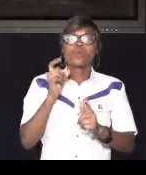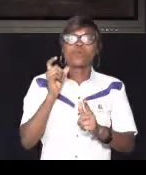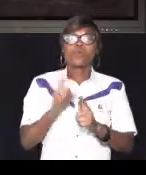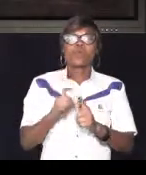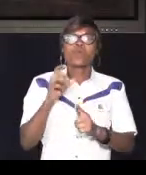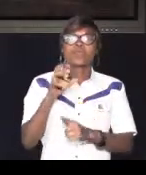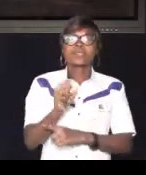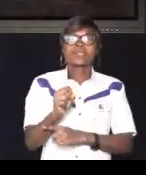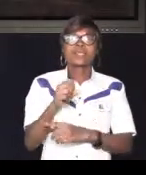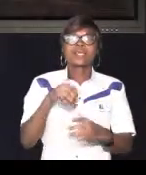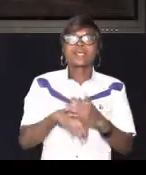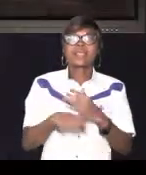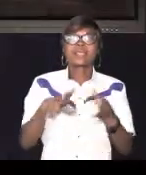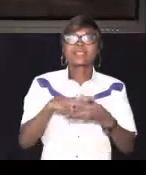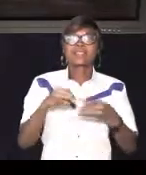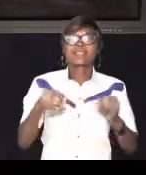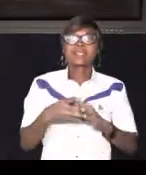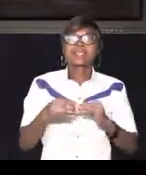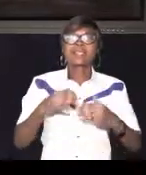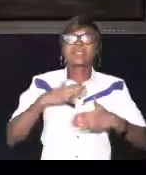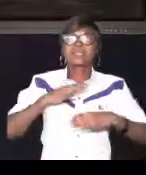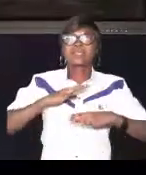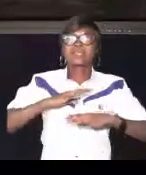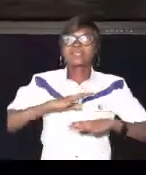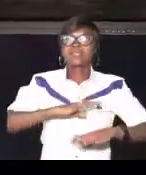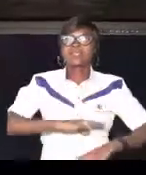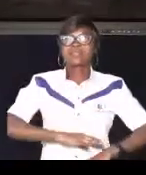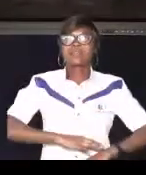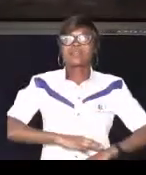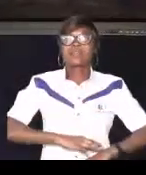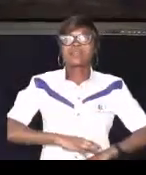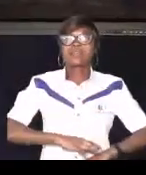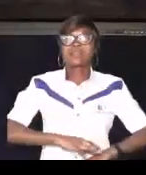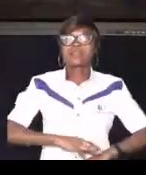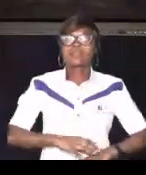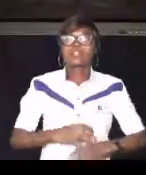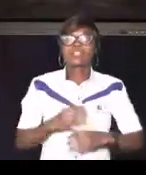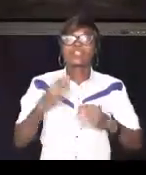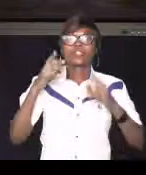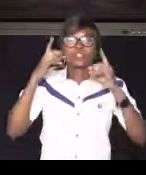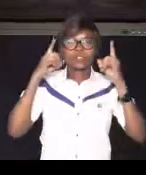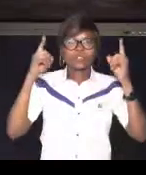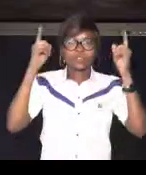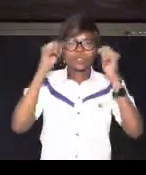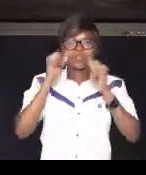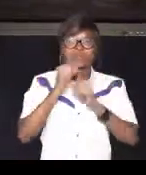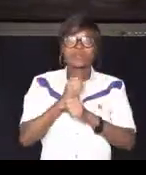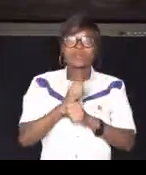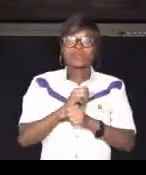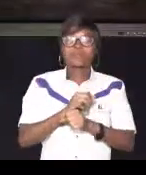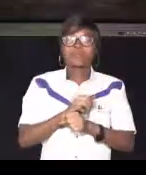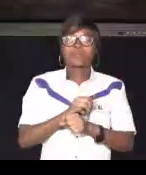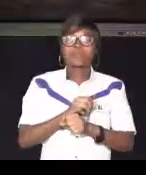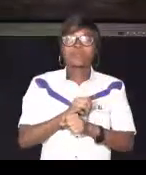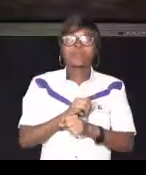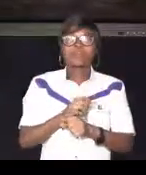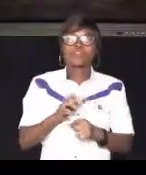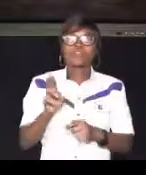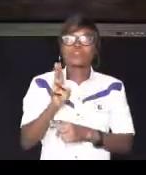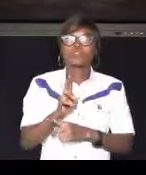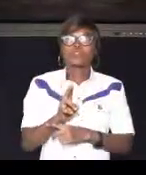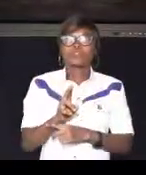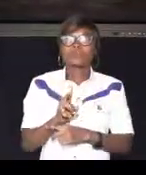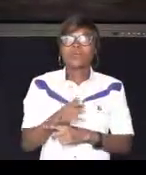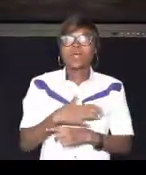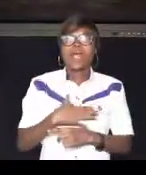you the following words: satisfy, satisfactory, succeed,